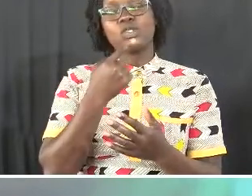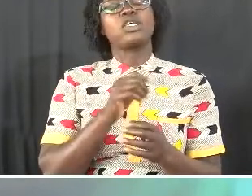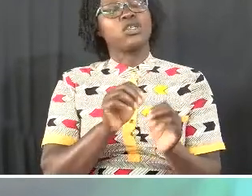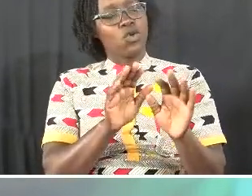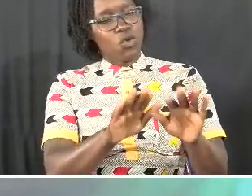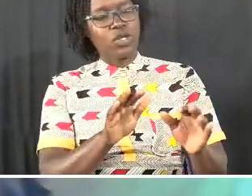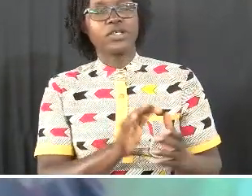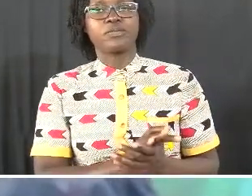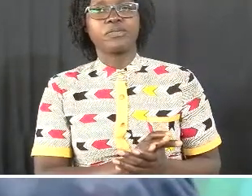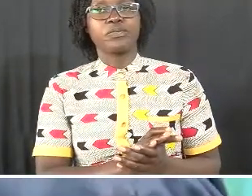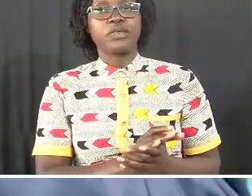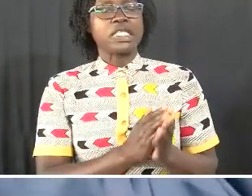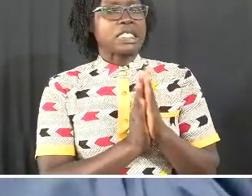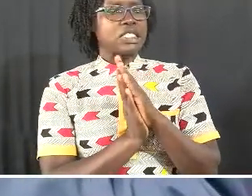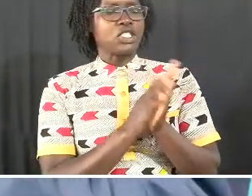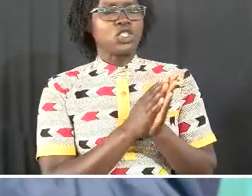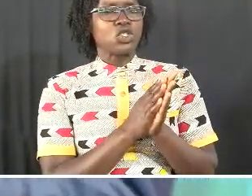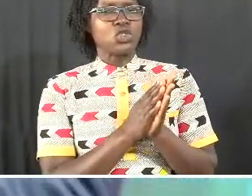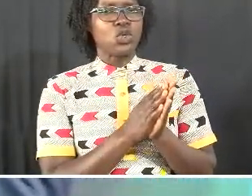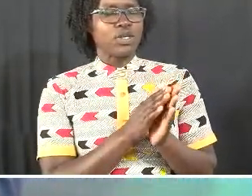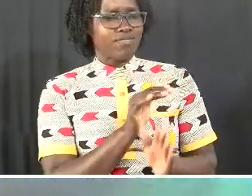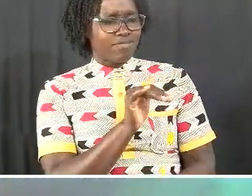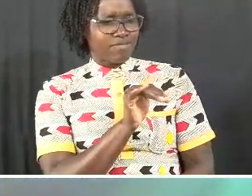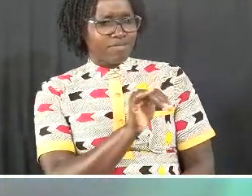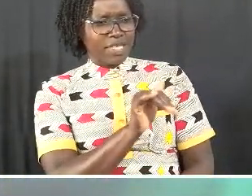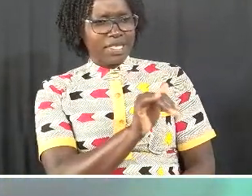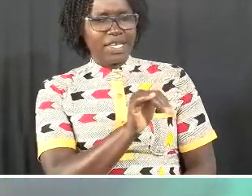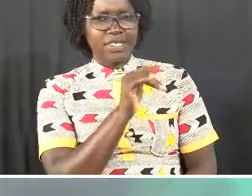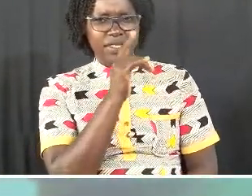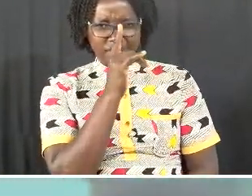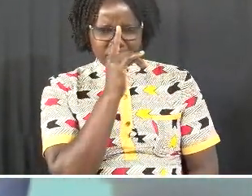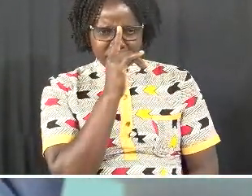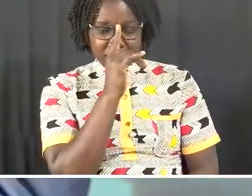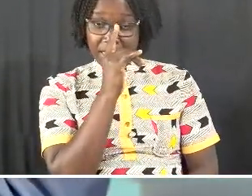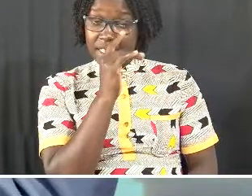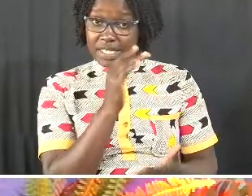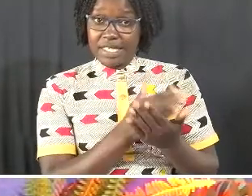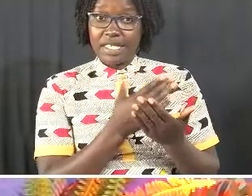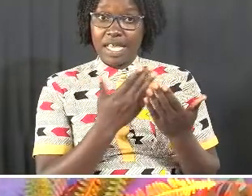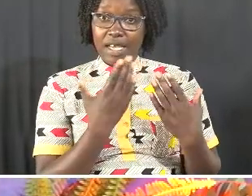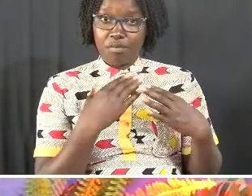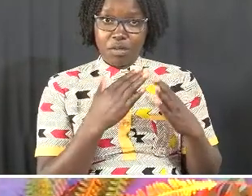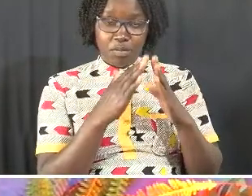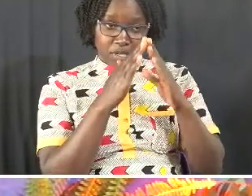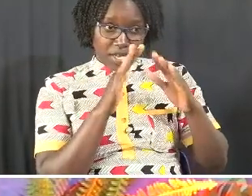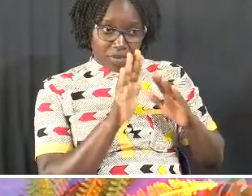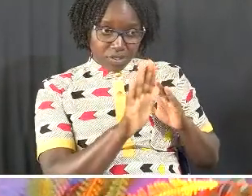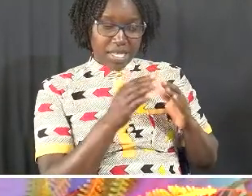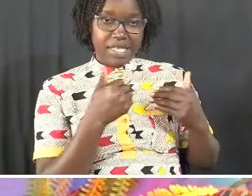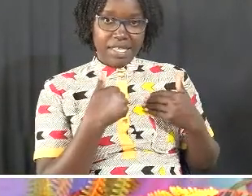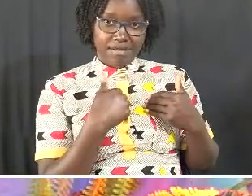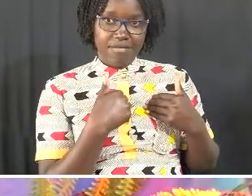a story. That some people were in their house.